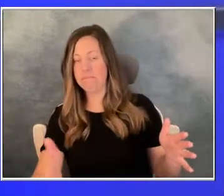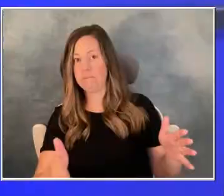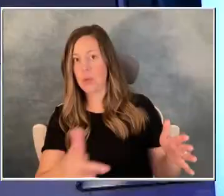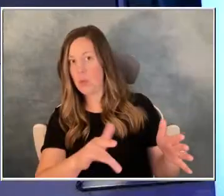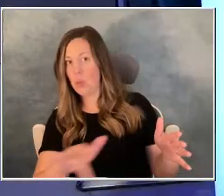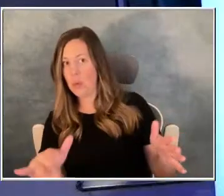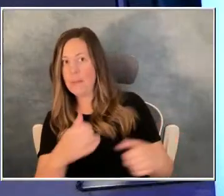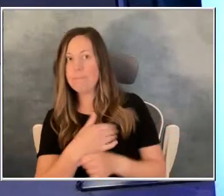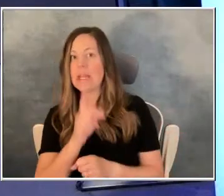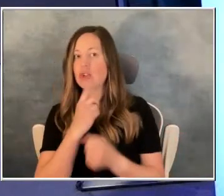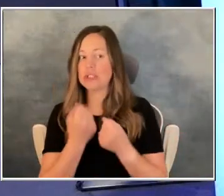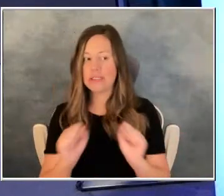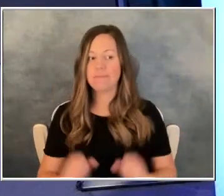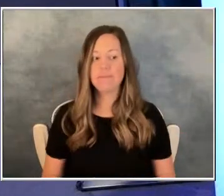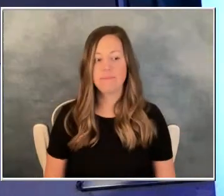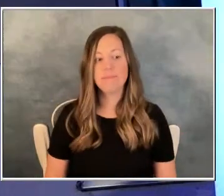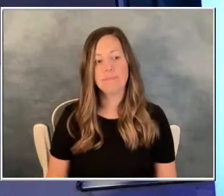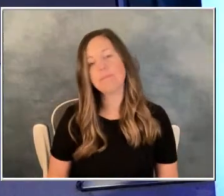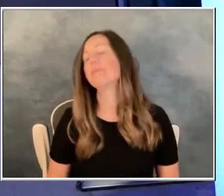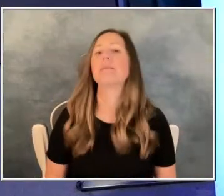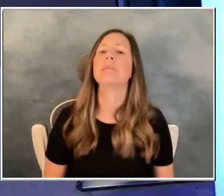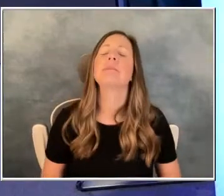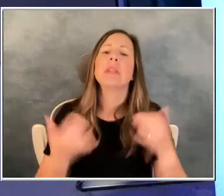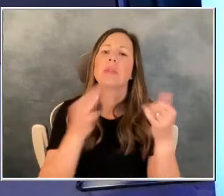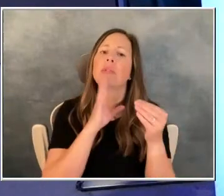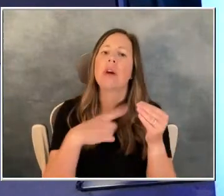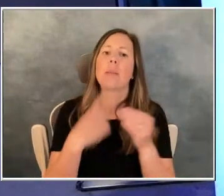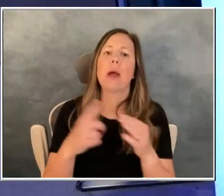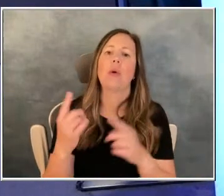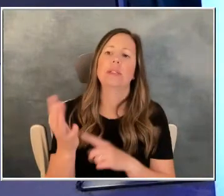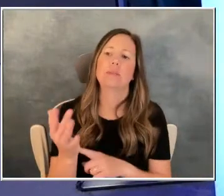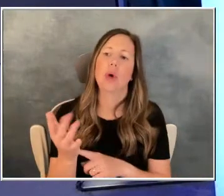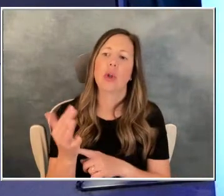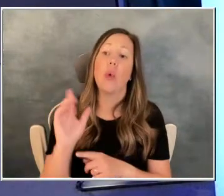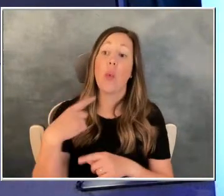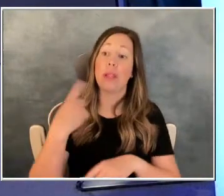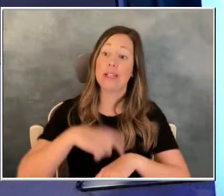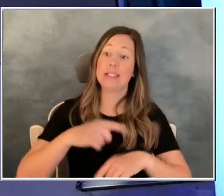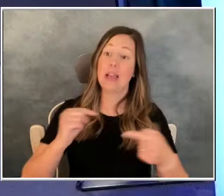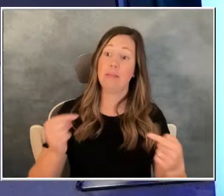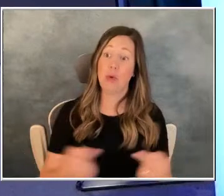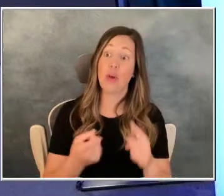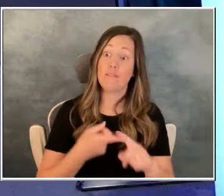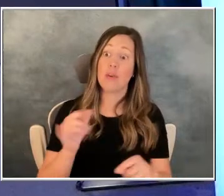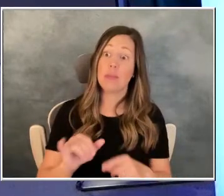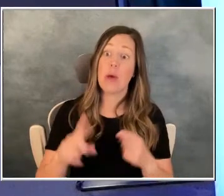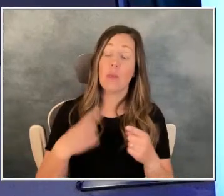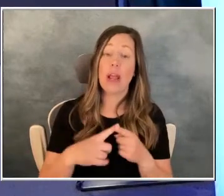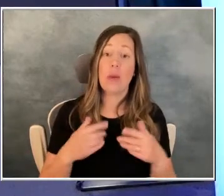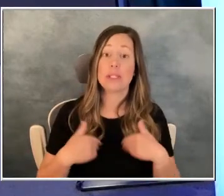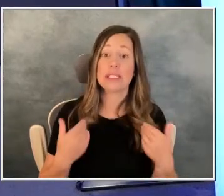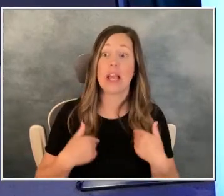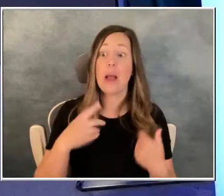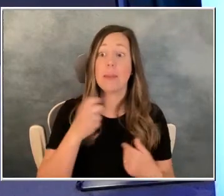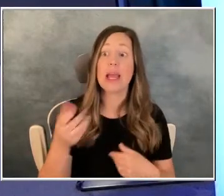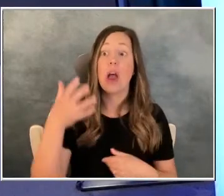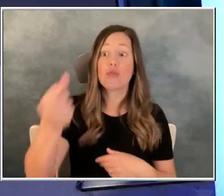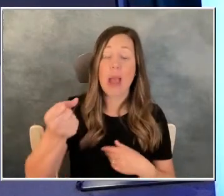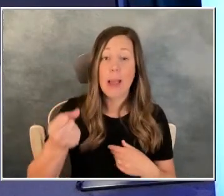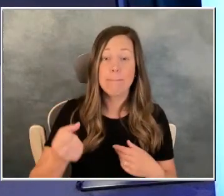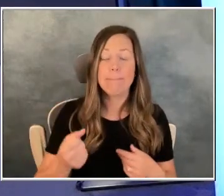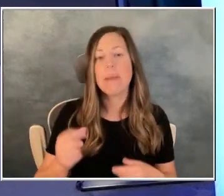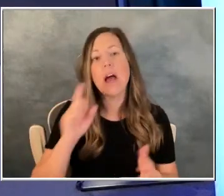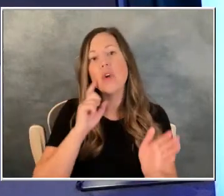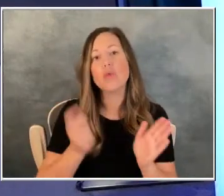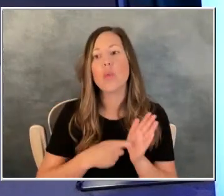And I want to talk about sparklers. The only time I've ever been injured by a firework was from a sparkler when I was little because I grabbed it. And I noticed when I was going